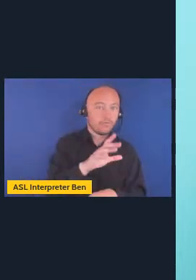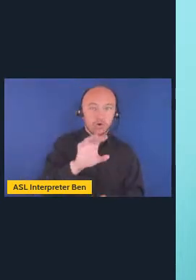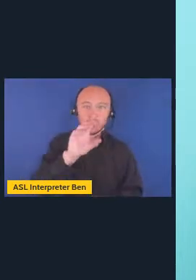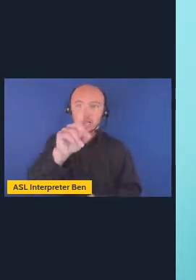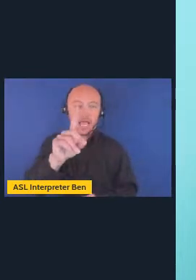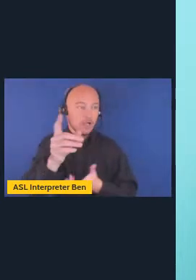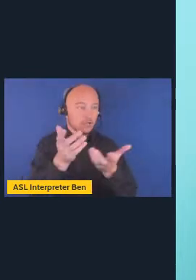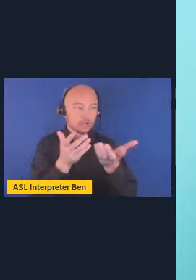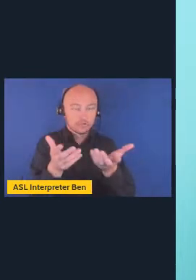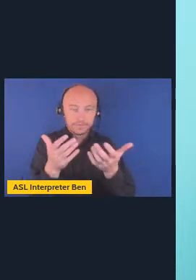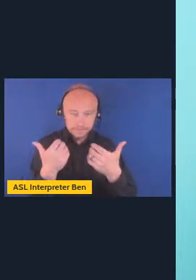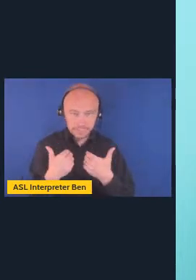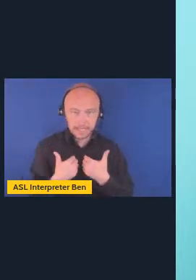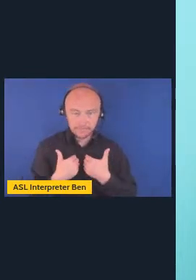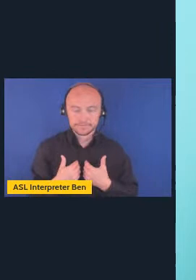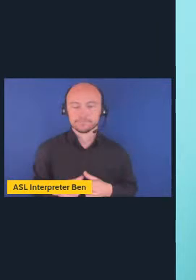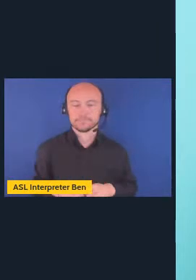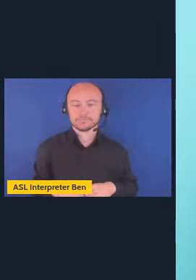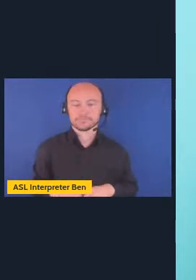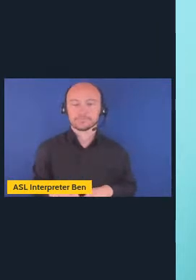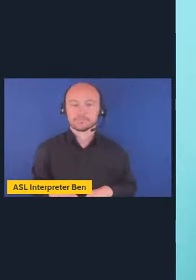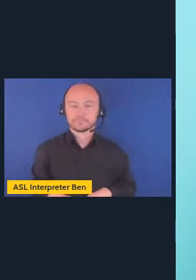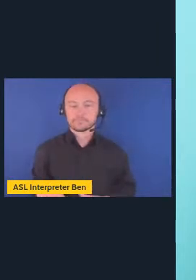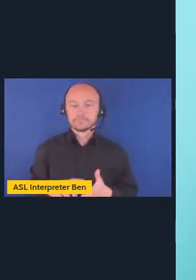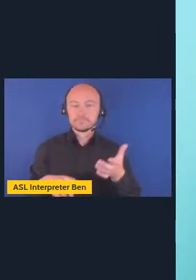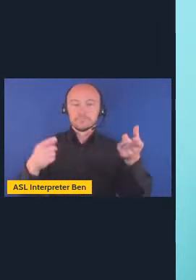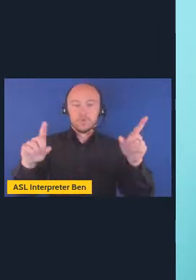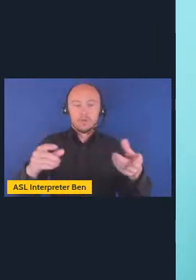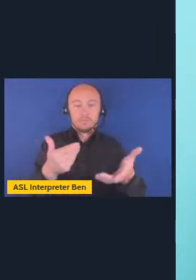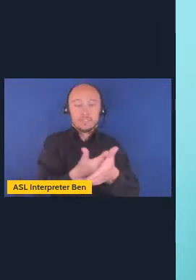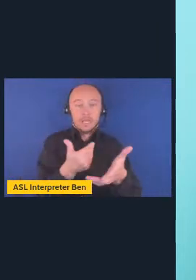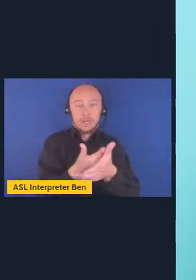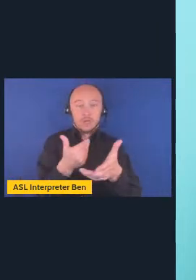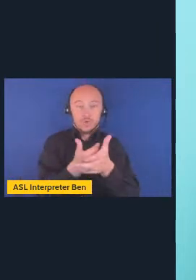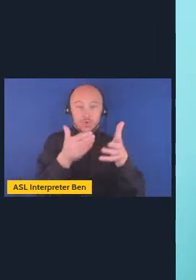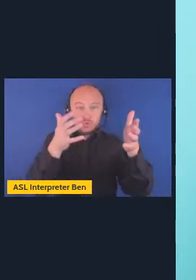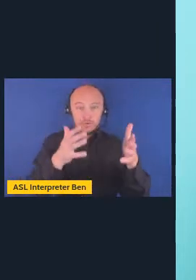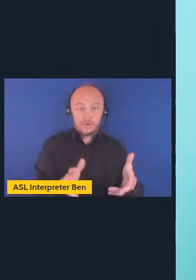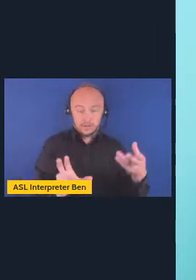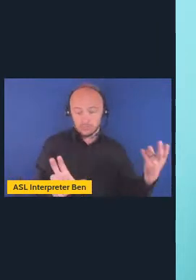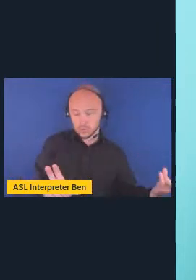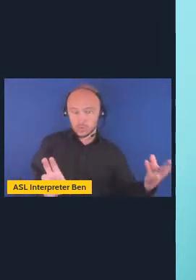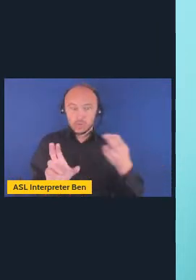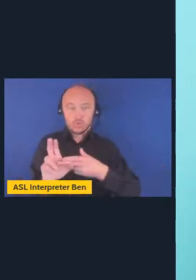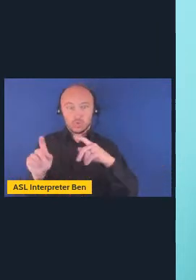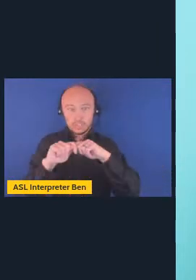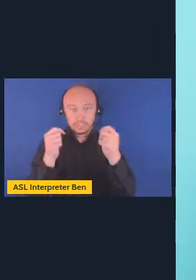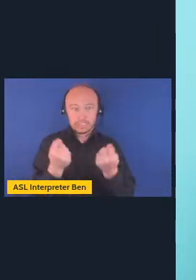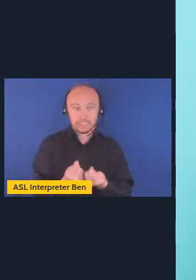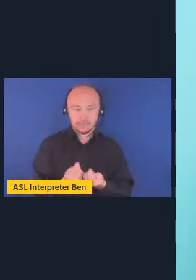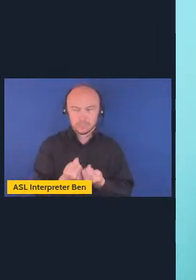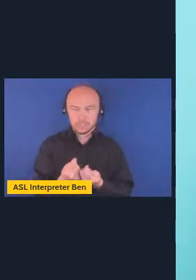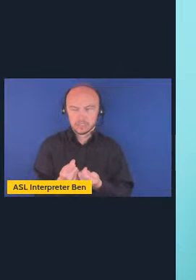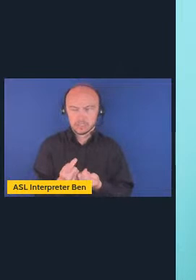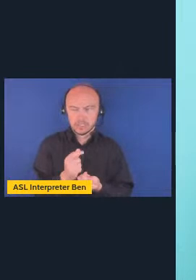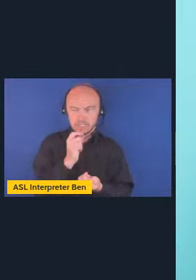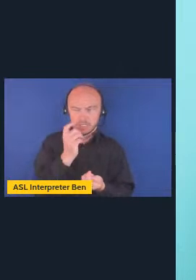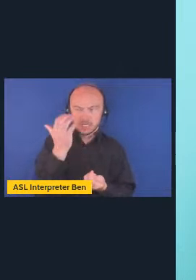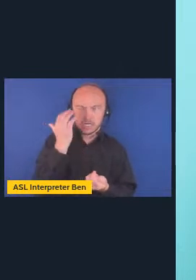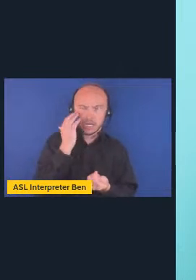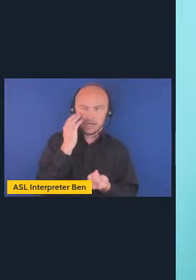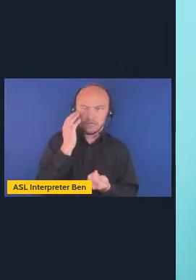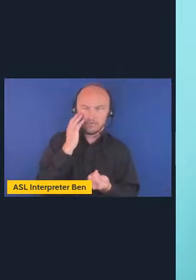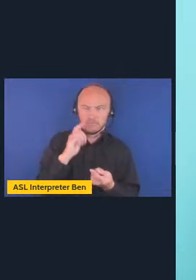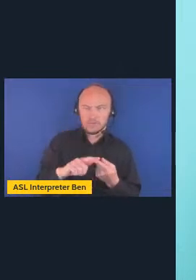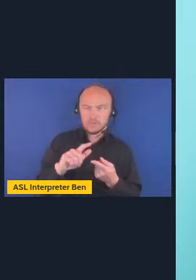serverless systems. Now, what happens when a new developer joins your team who might not be familiar with your current